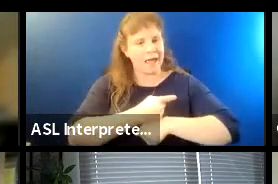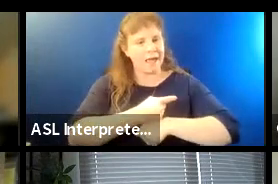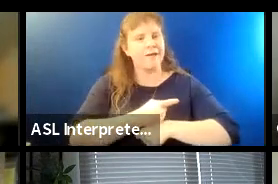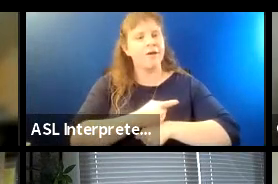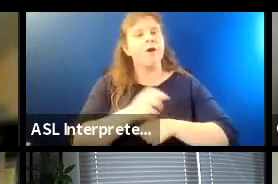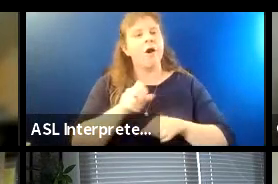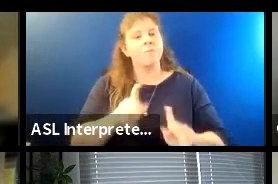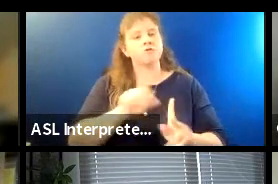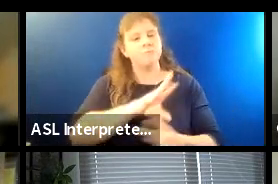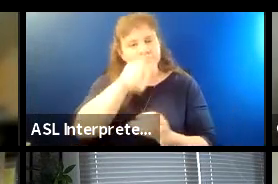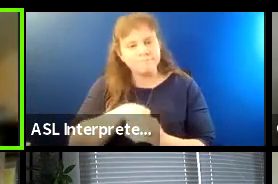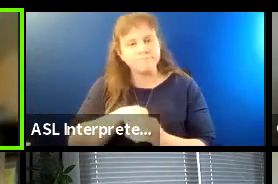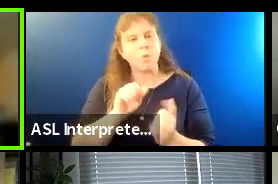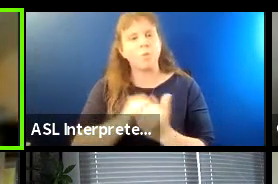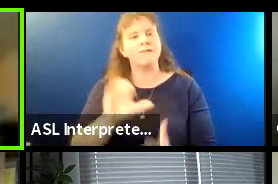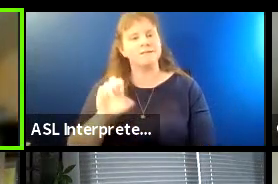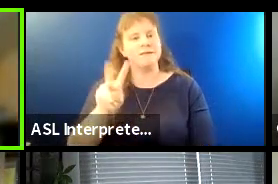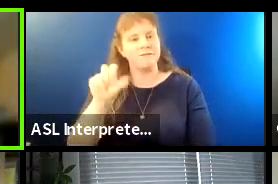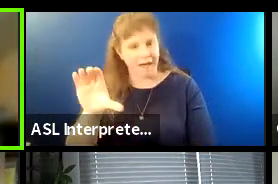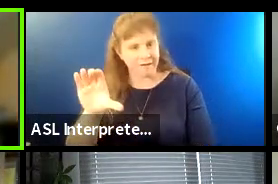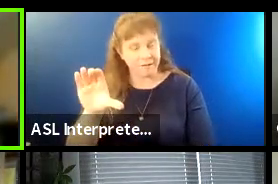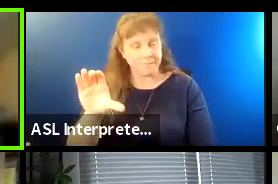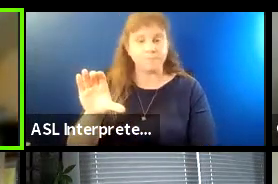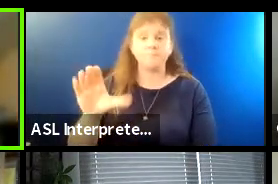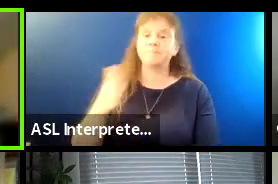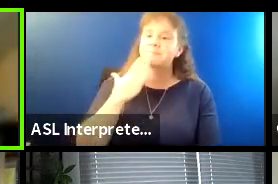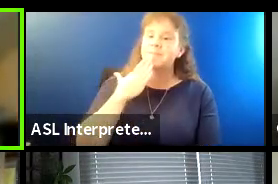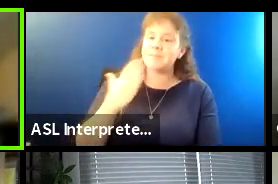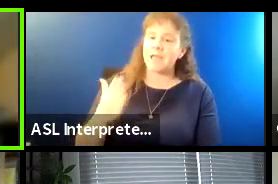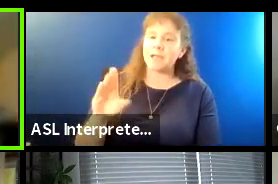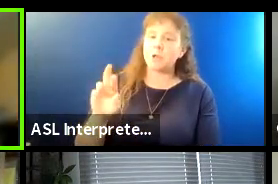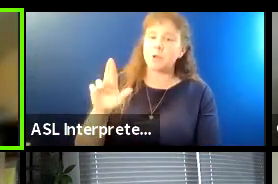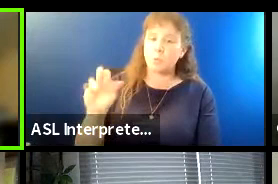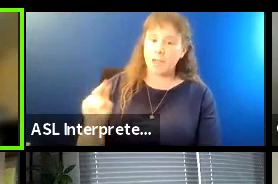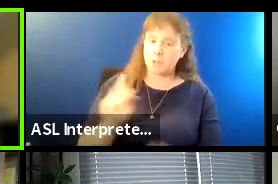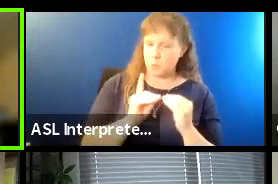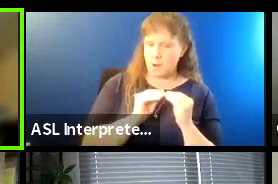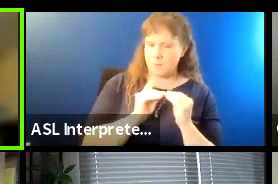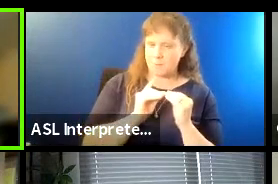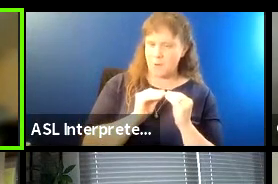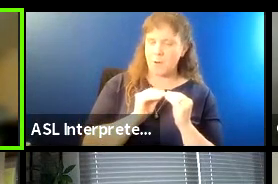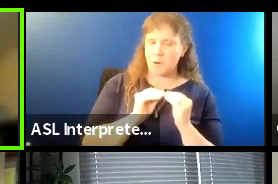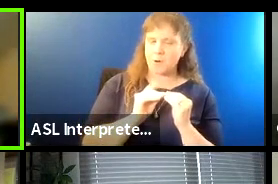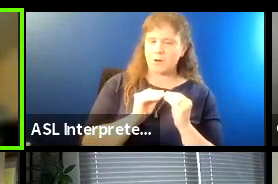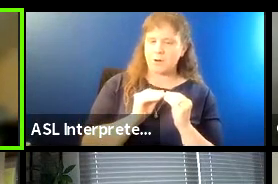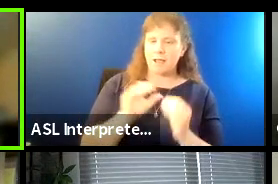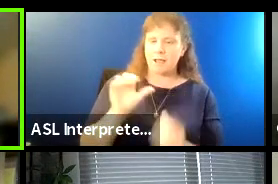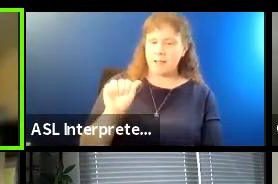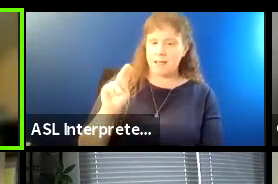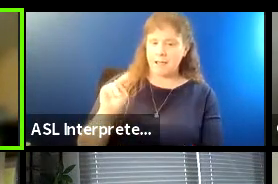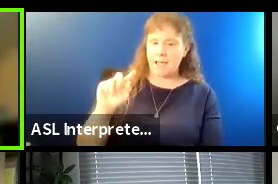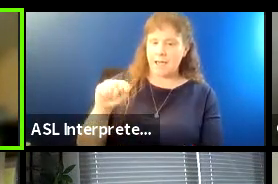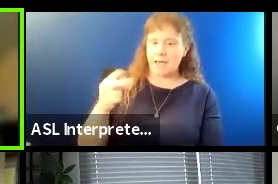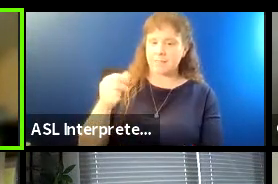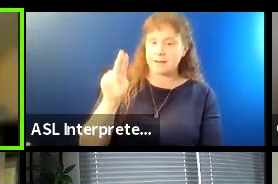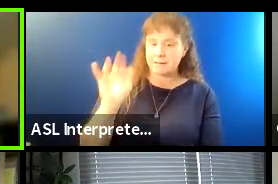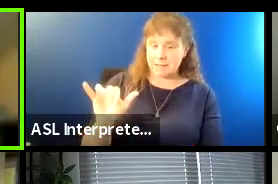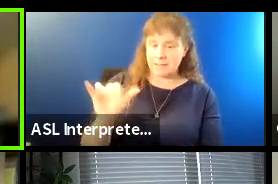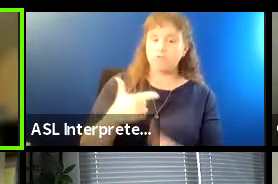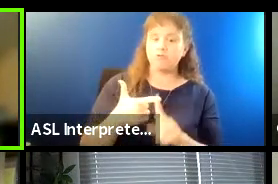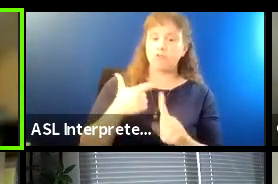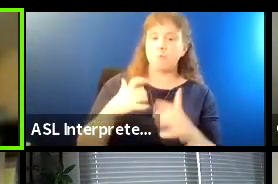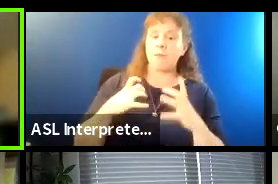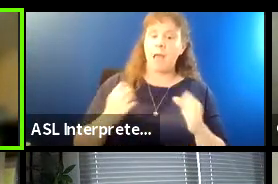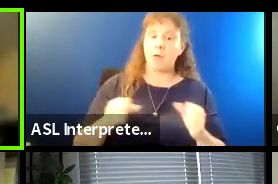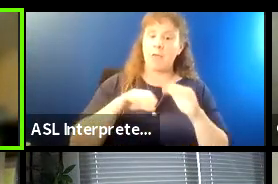Thanks. Thank you, Brian. And certainly, last but not least, Anthony Wright from Health Access, representing